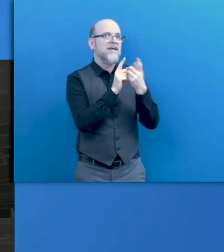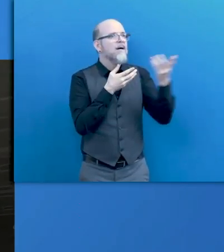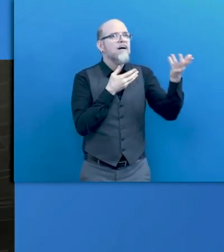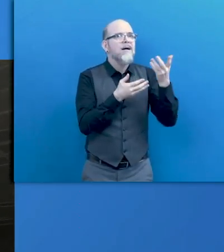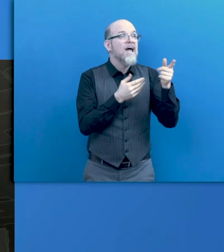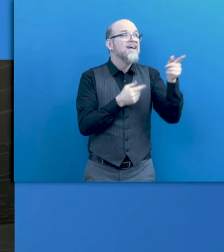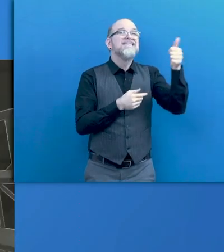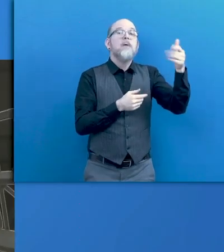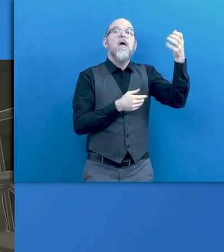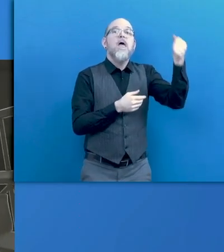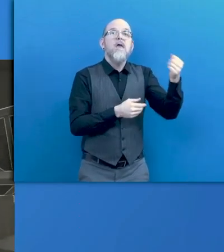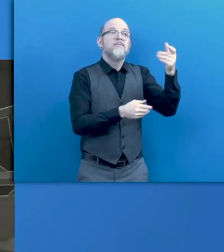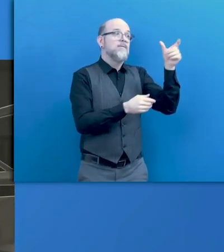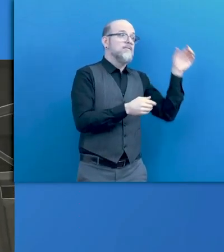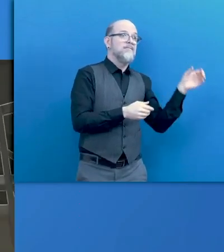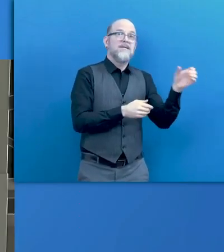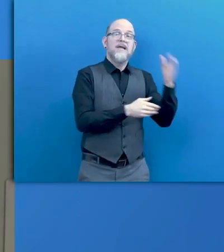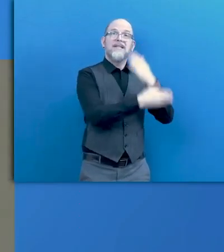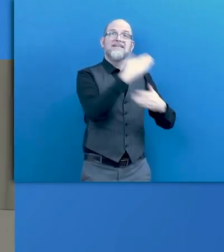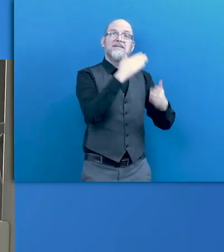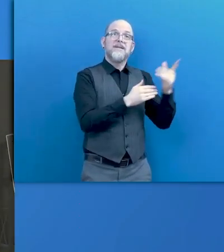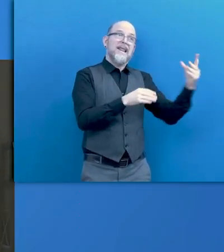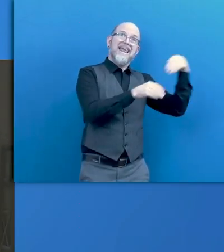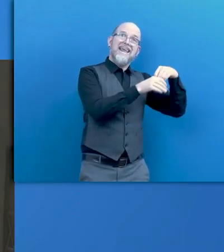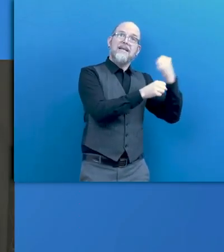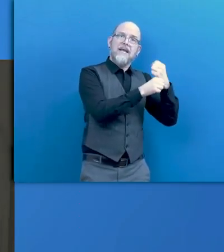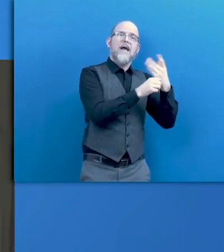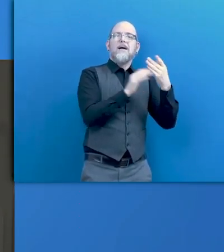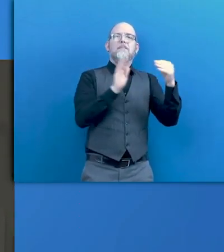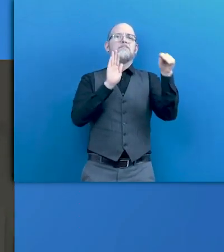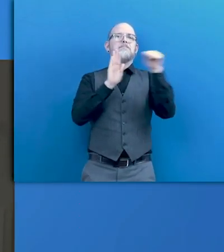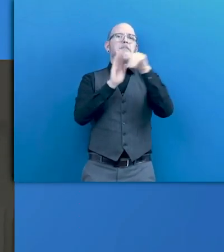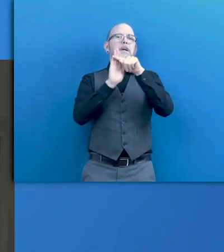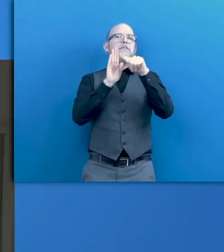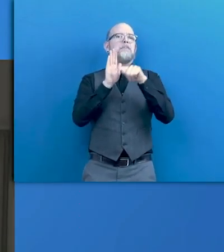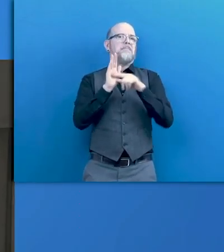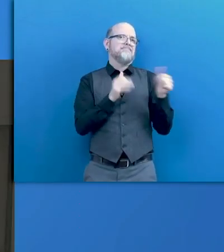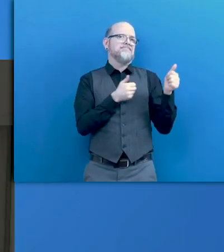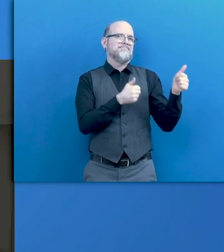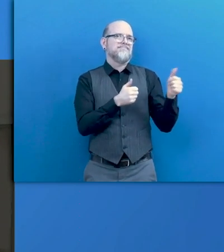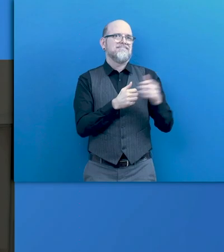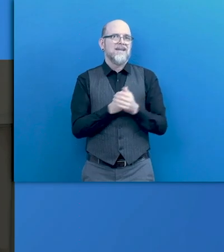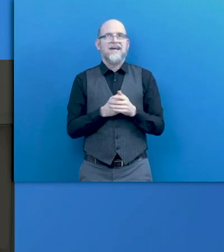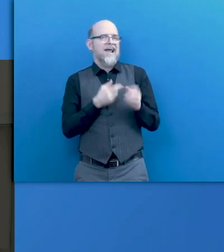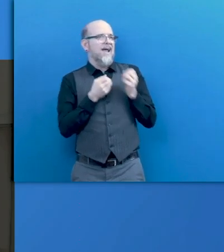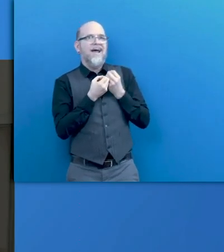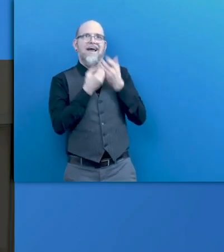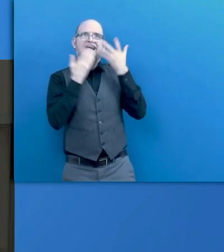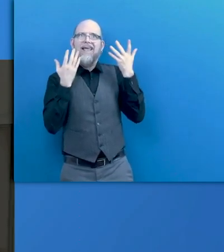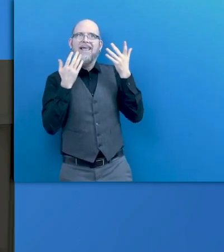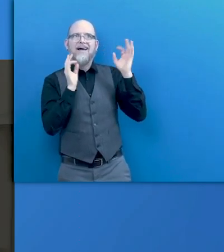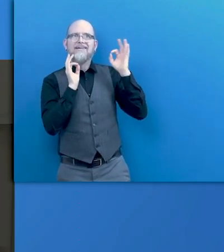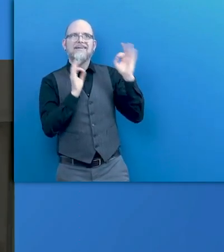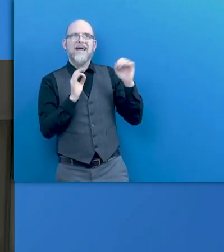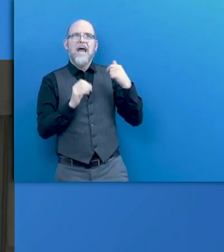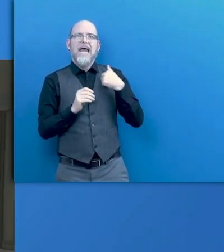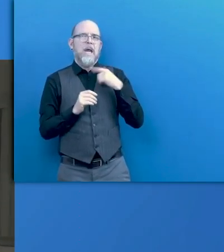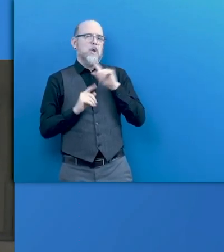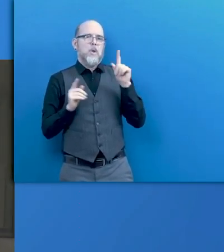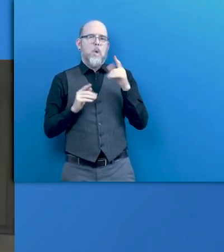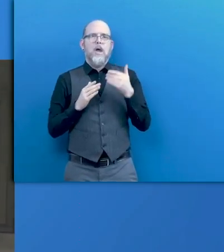Vielleicht auch leicht zufallsbedingt ist und die sich Wissen eingekauft haben, weil ja völlig klar ist. Also ich habe auch keine. Because it's completely clear. Well, I'm no